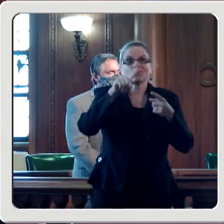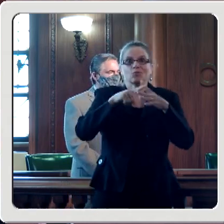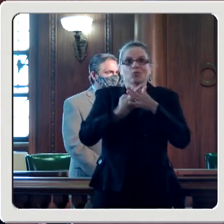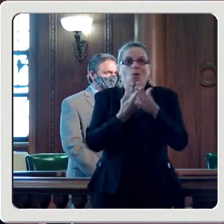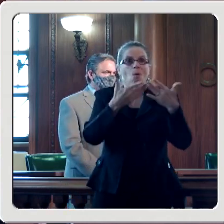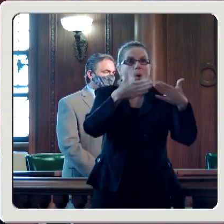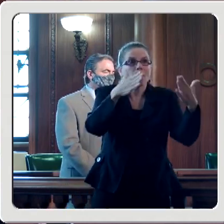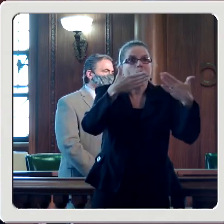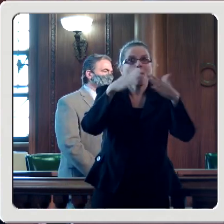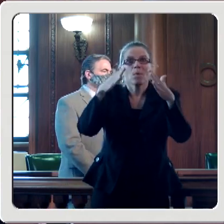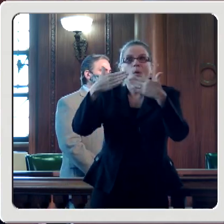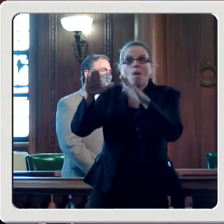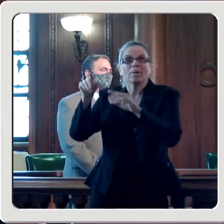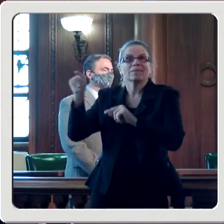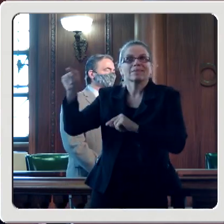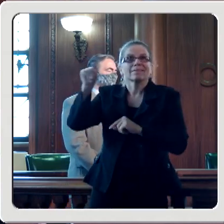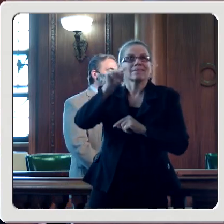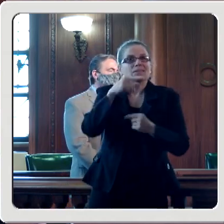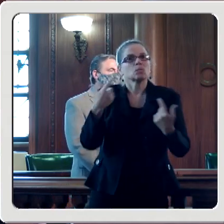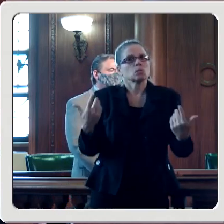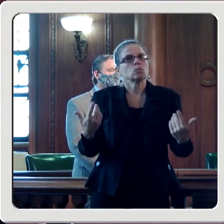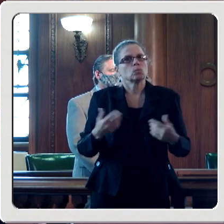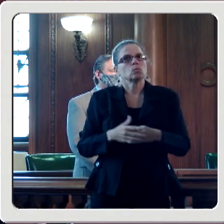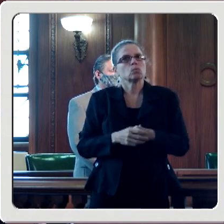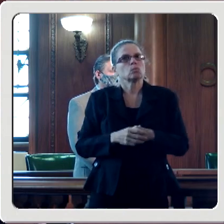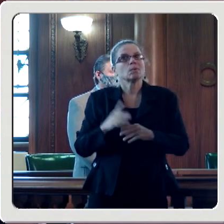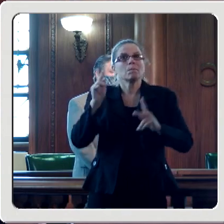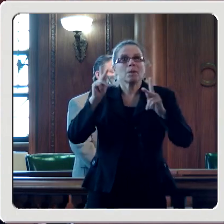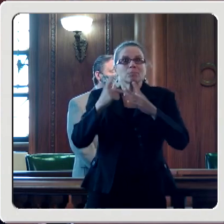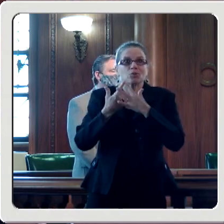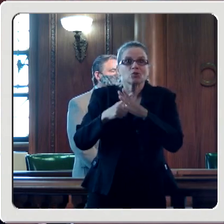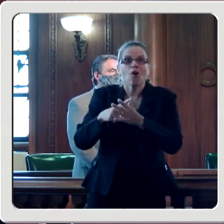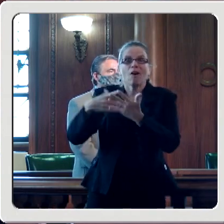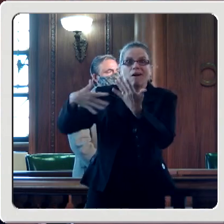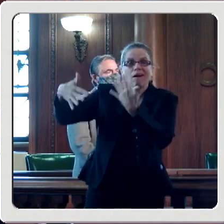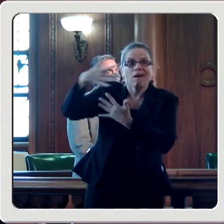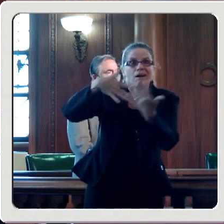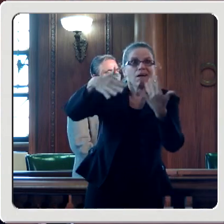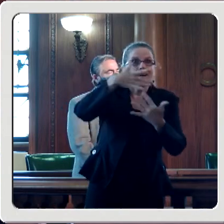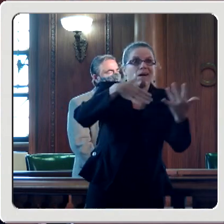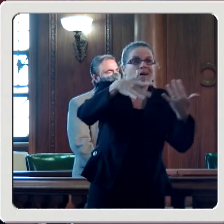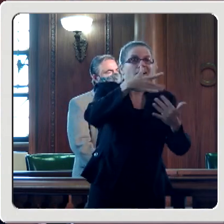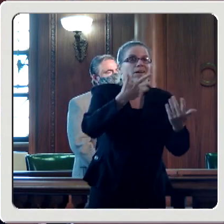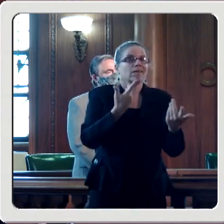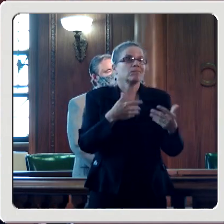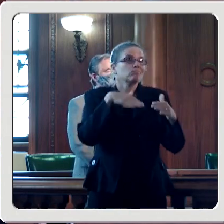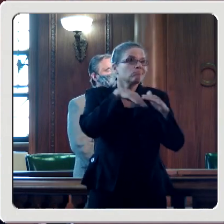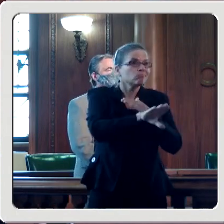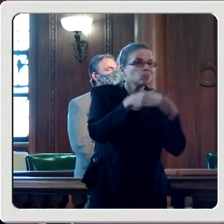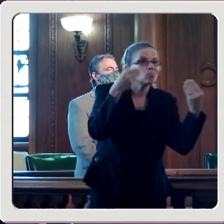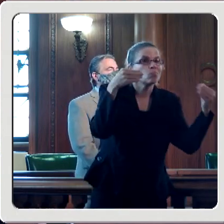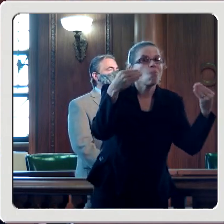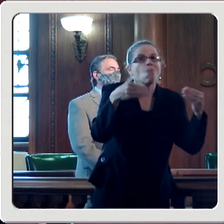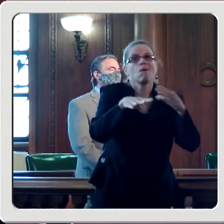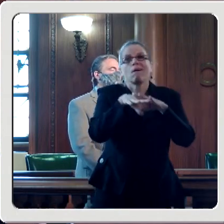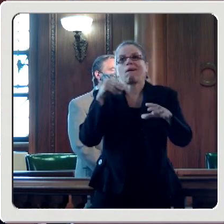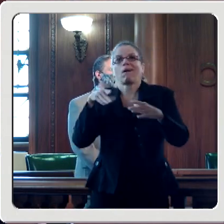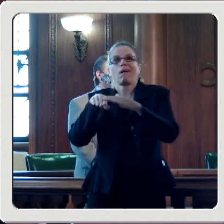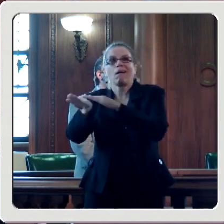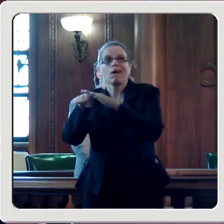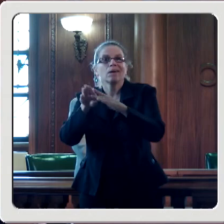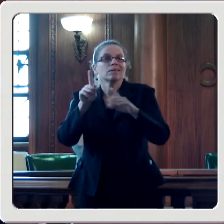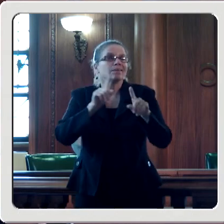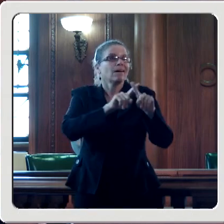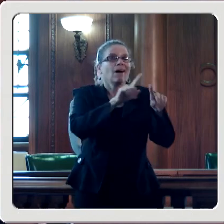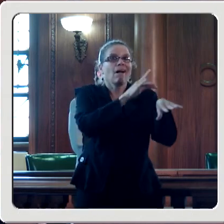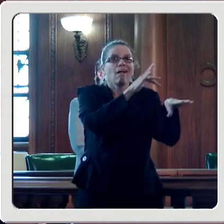who will be a part of the fabric of the city of Springfield. We want to make sure that our